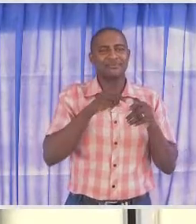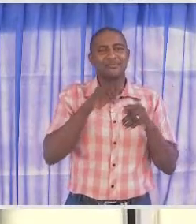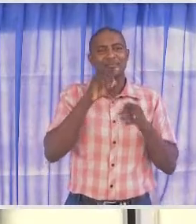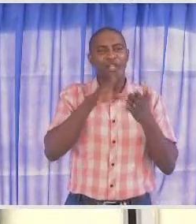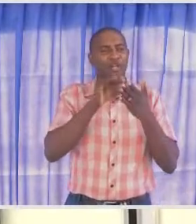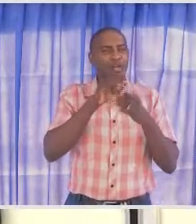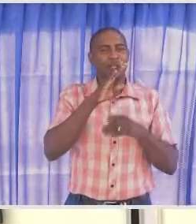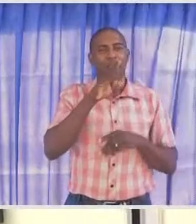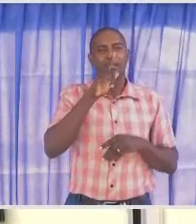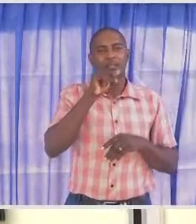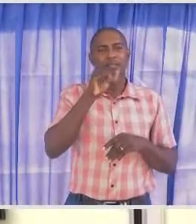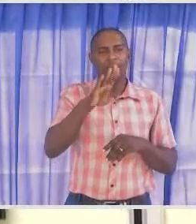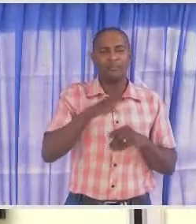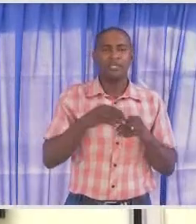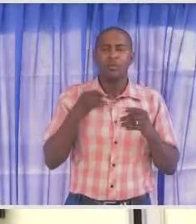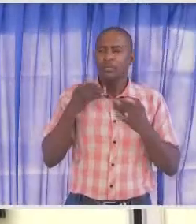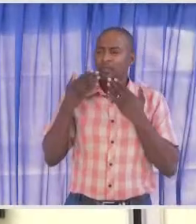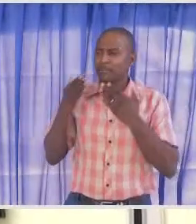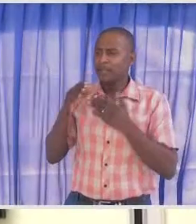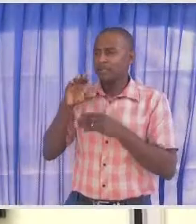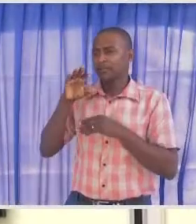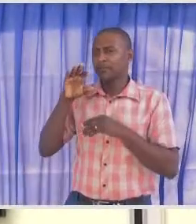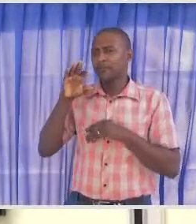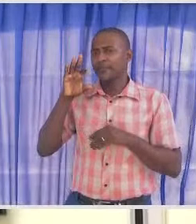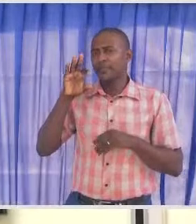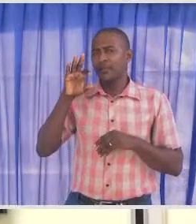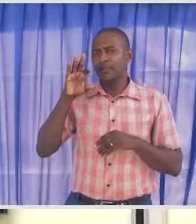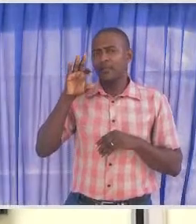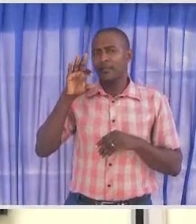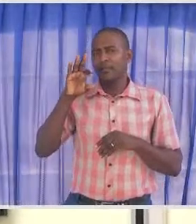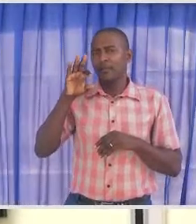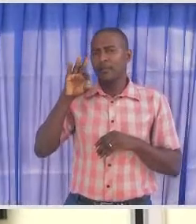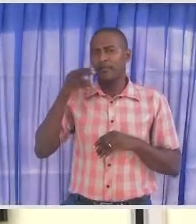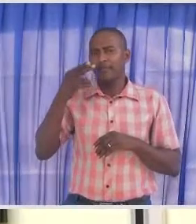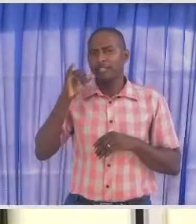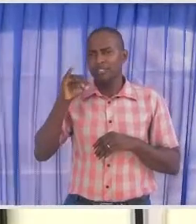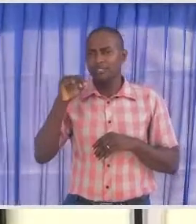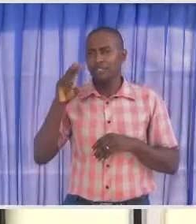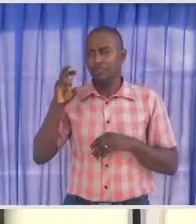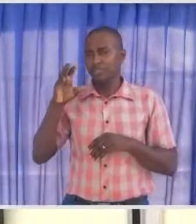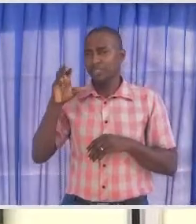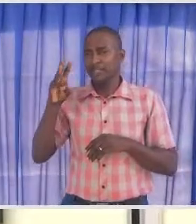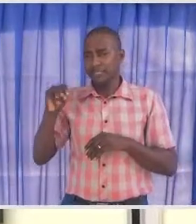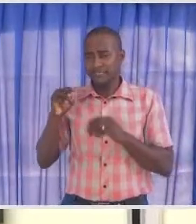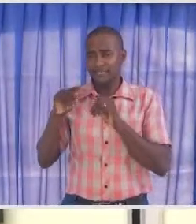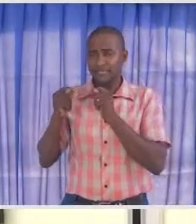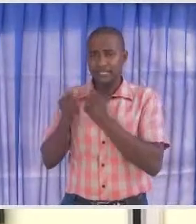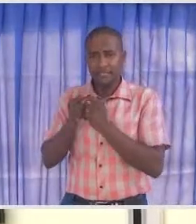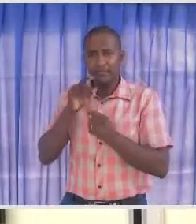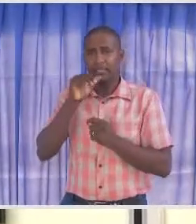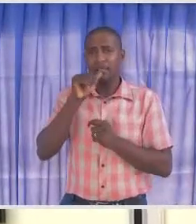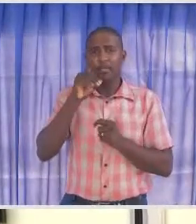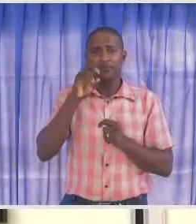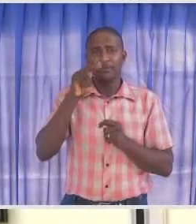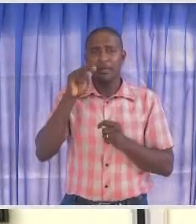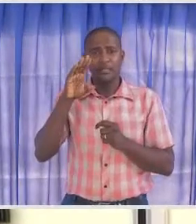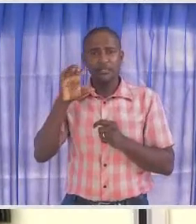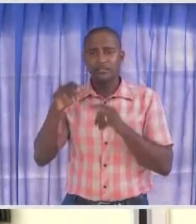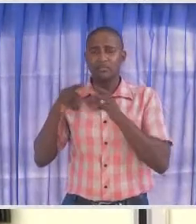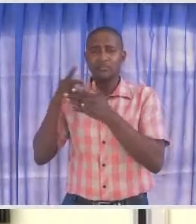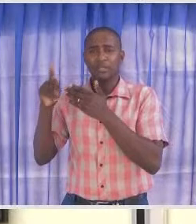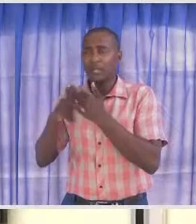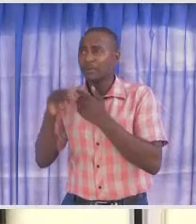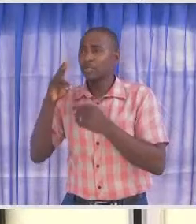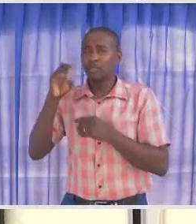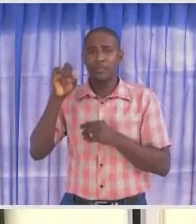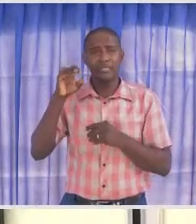want to thank the FA360 team, the advanced program, the USAID family for investing in this